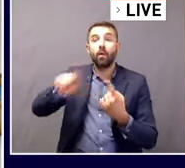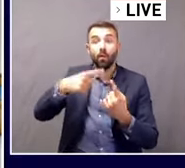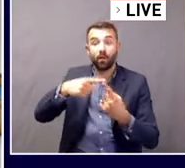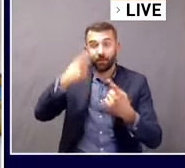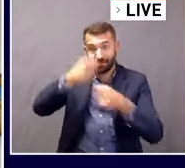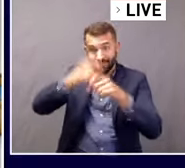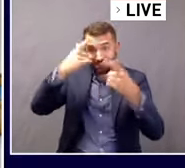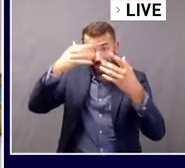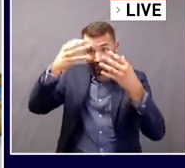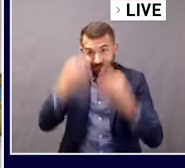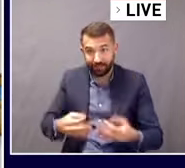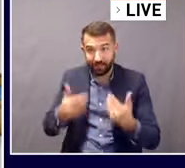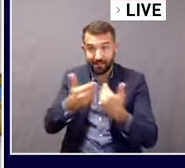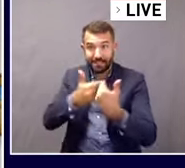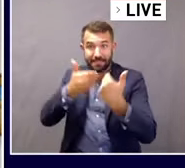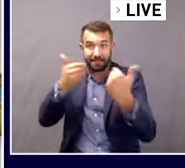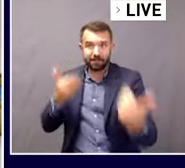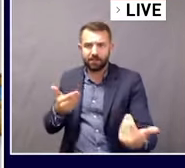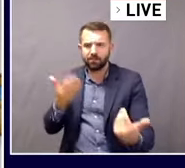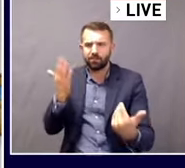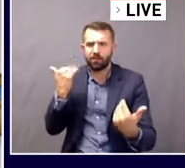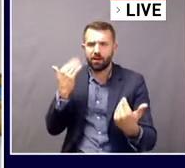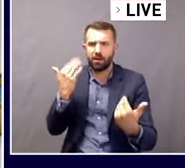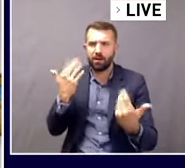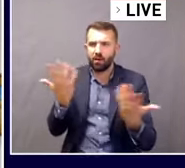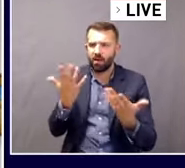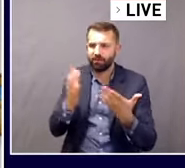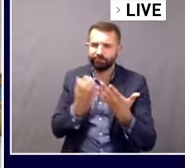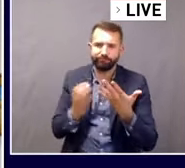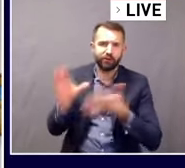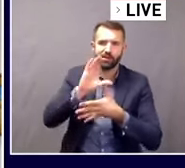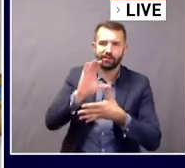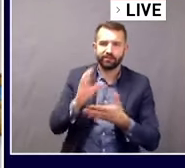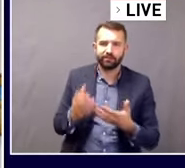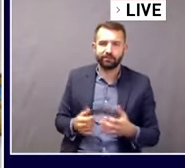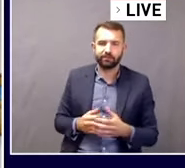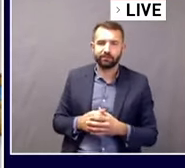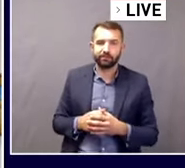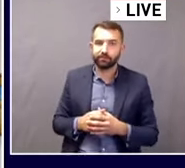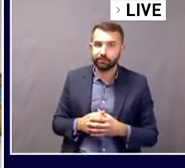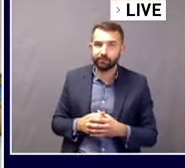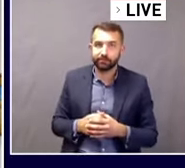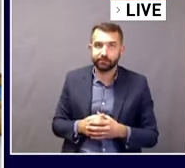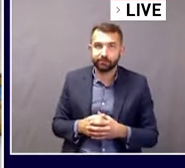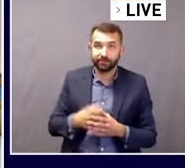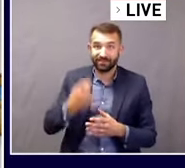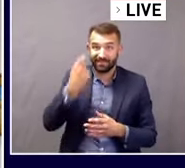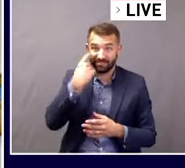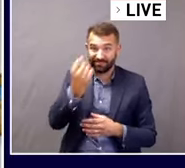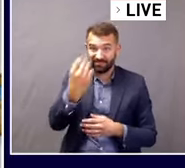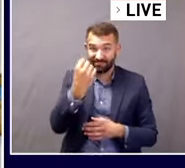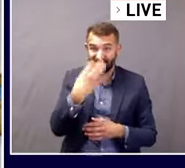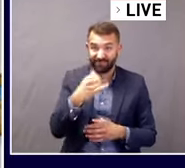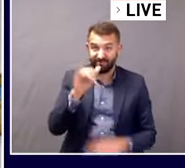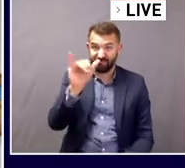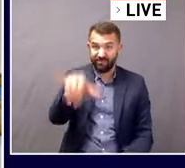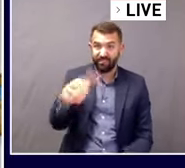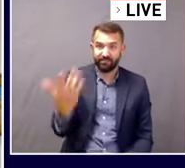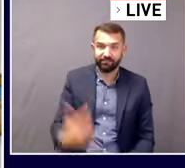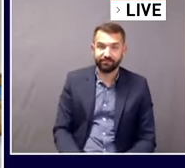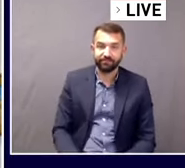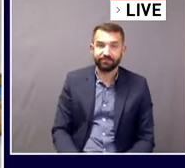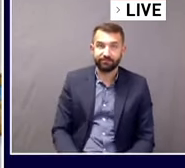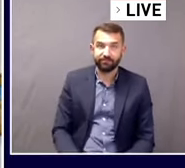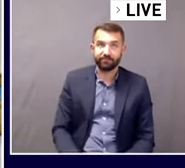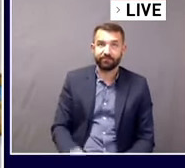Sure, Charlie. It's pretty much what you noted just now. So the US CDC and Maine CDC